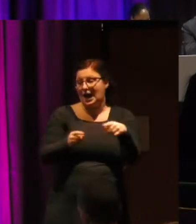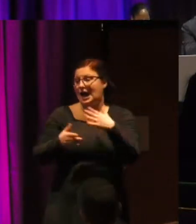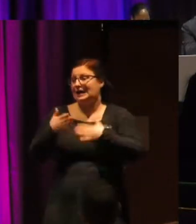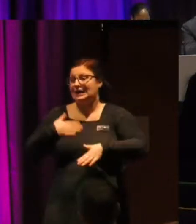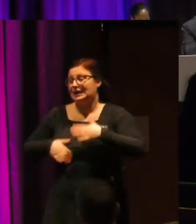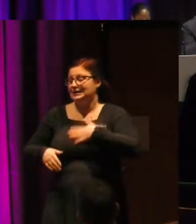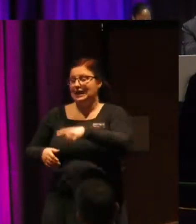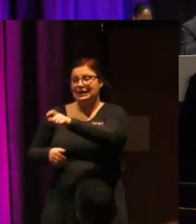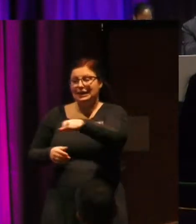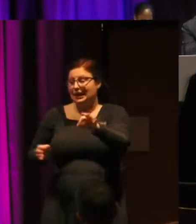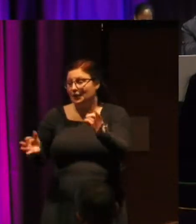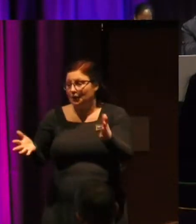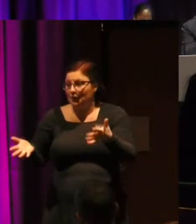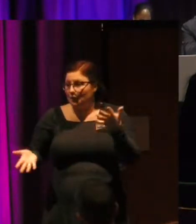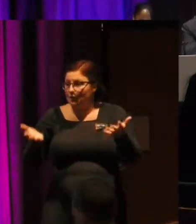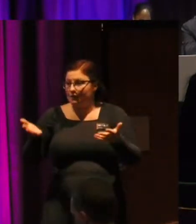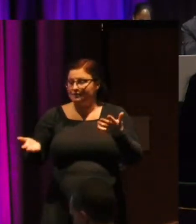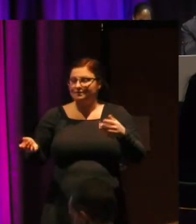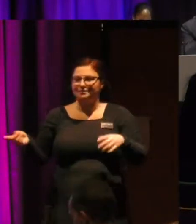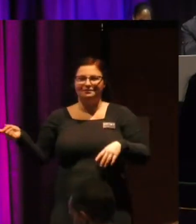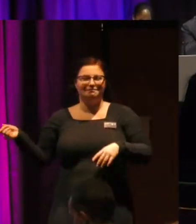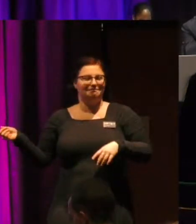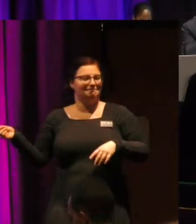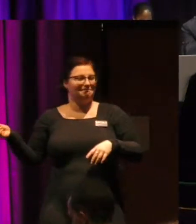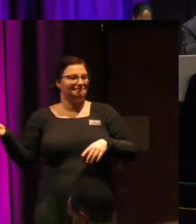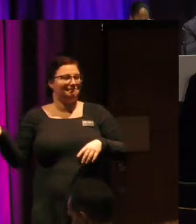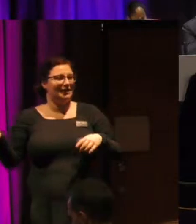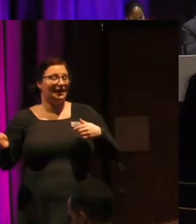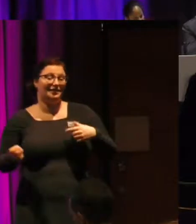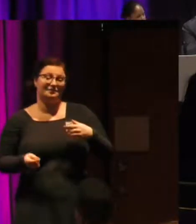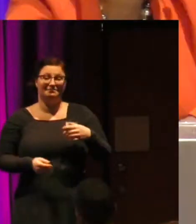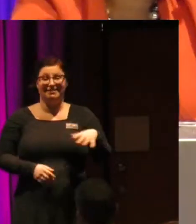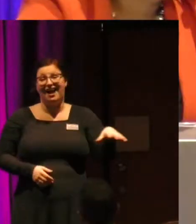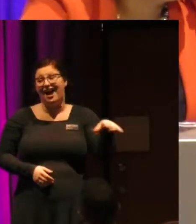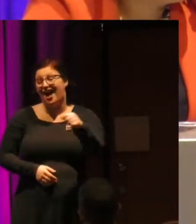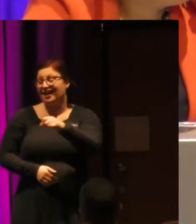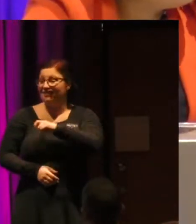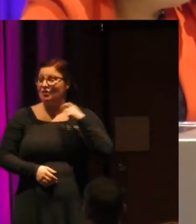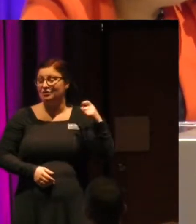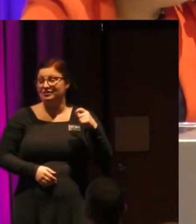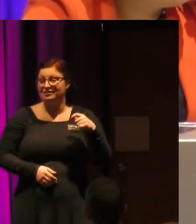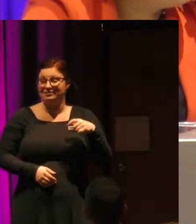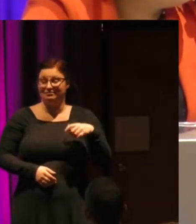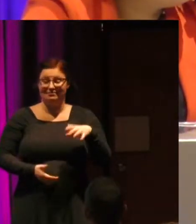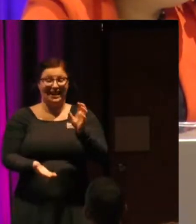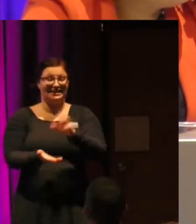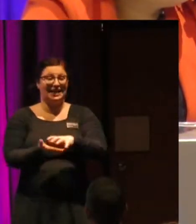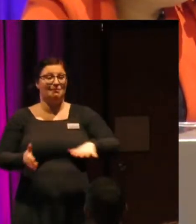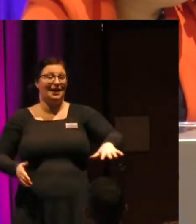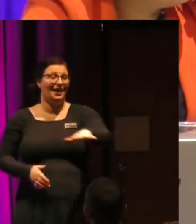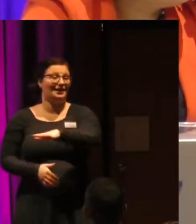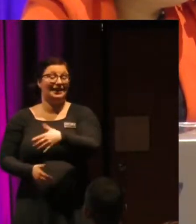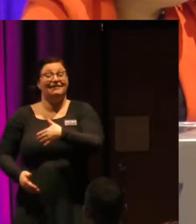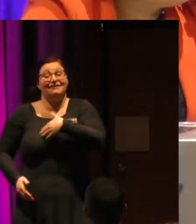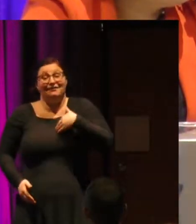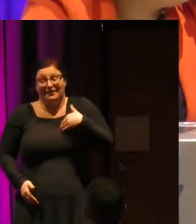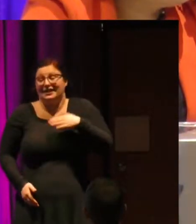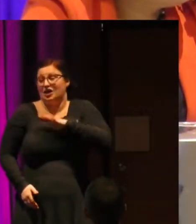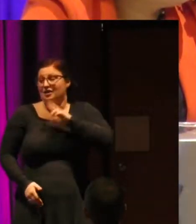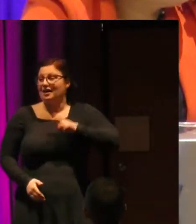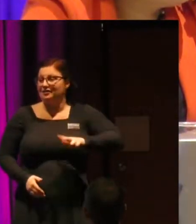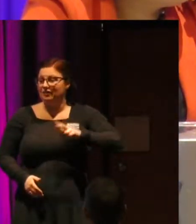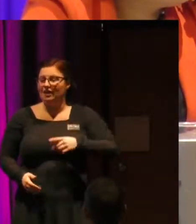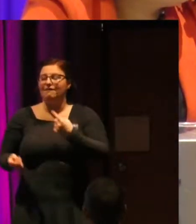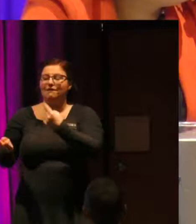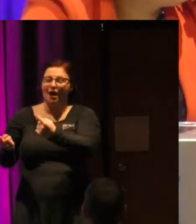stakeholders? I will be a little bit boring and say it's all of us. It's a society who has we are responsible, all of